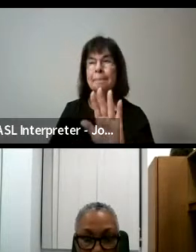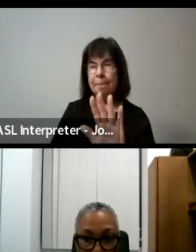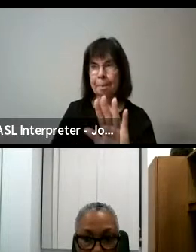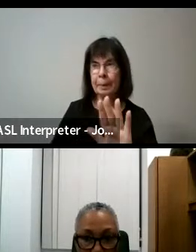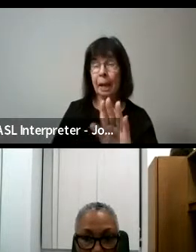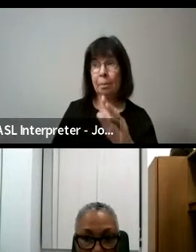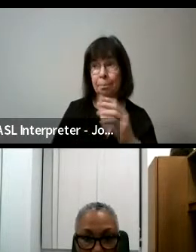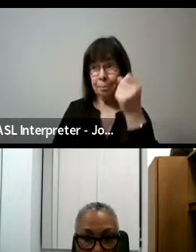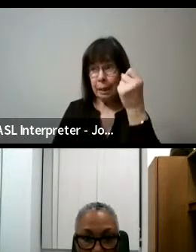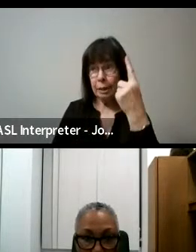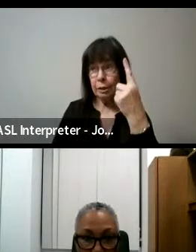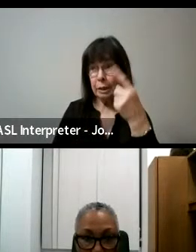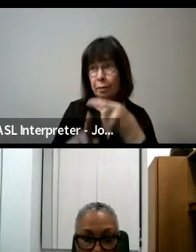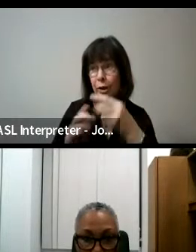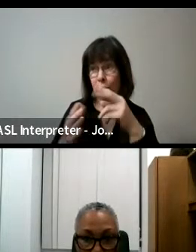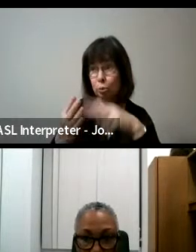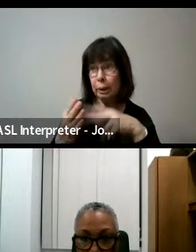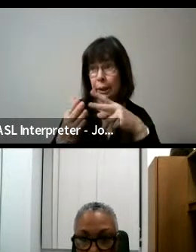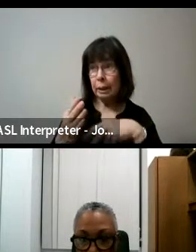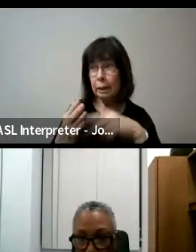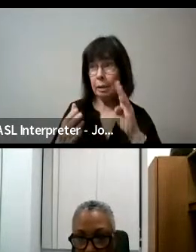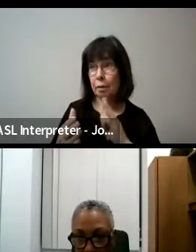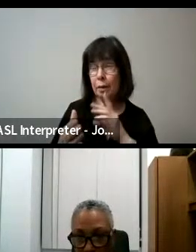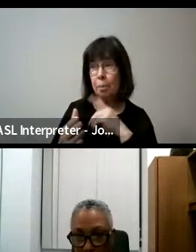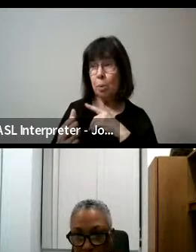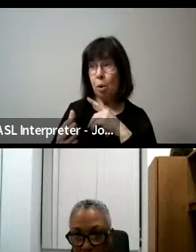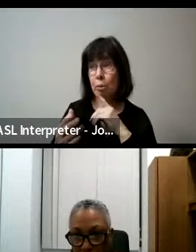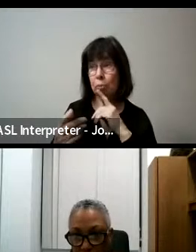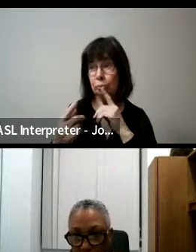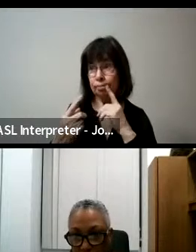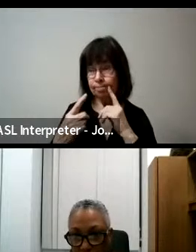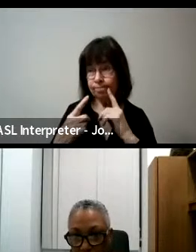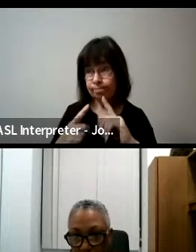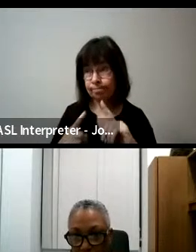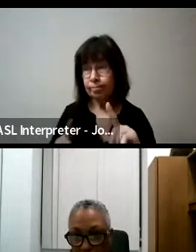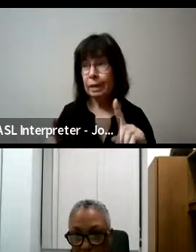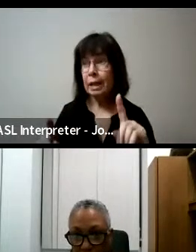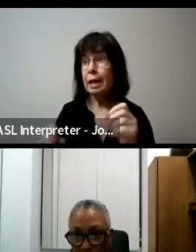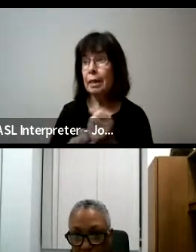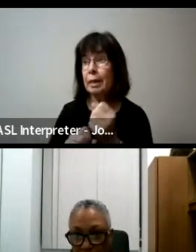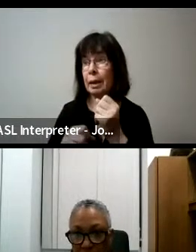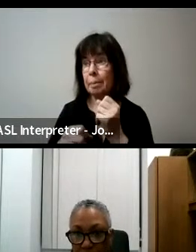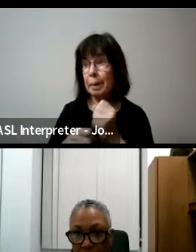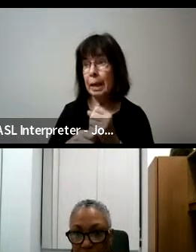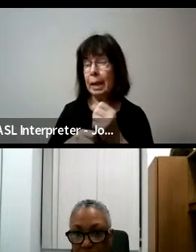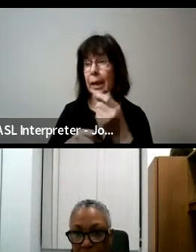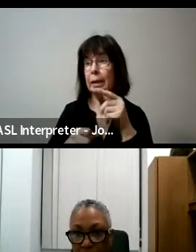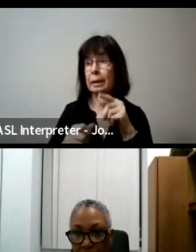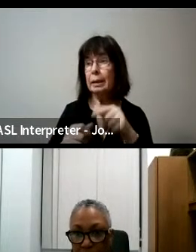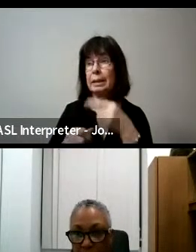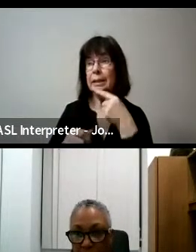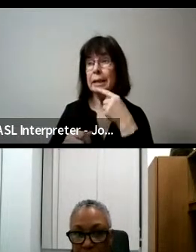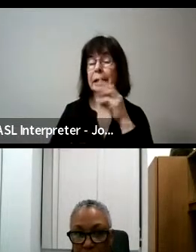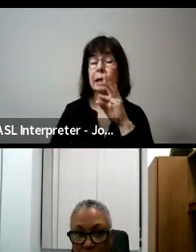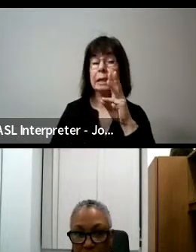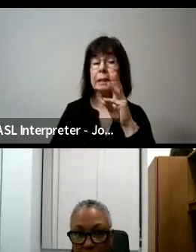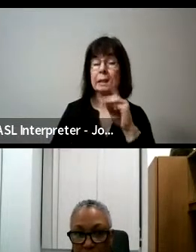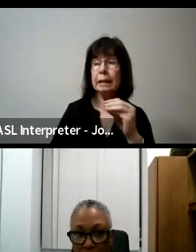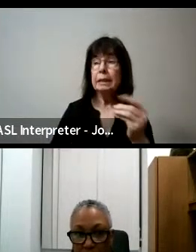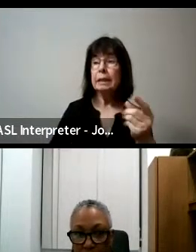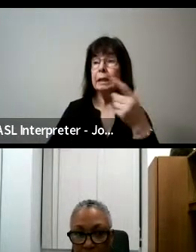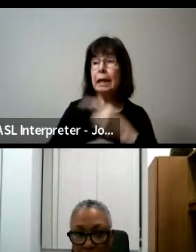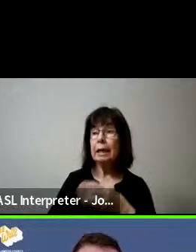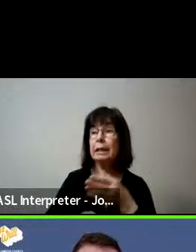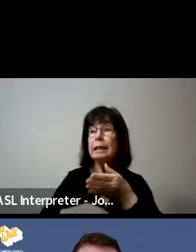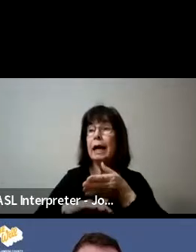my understanding from reading the board resolution that created the eviction moratorium is that it ends 60 days after the local health